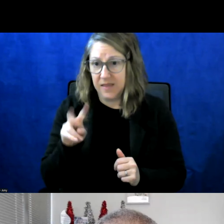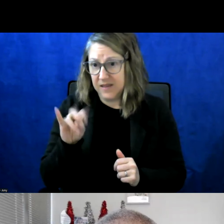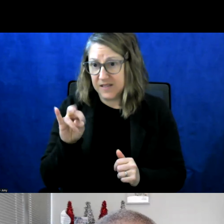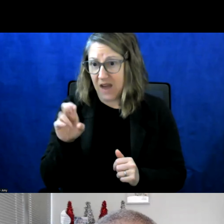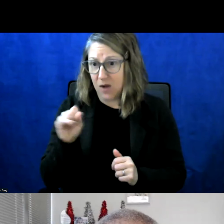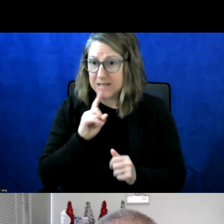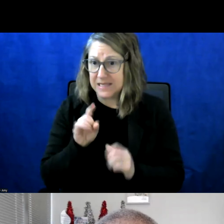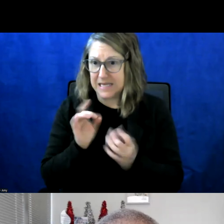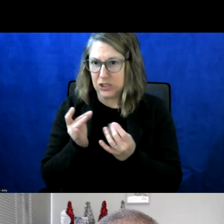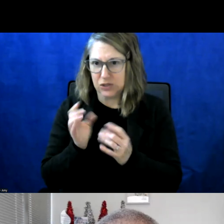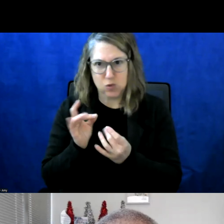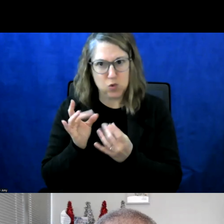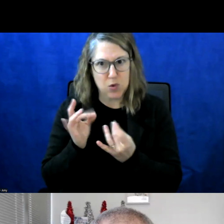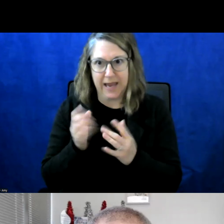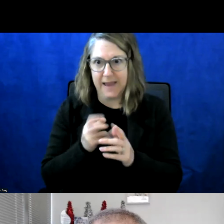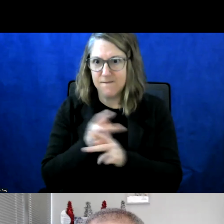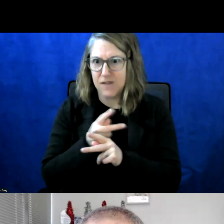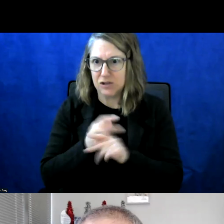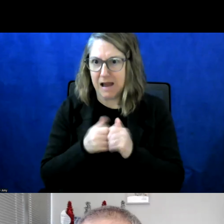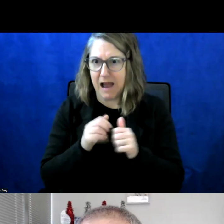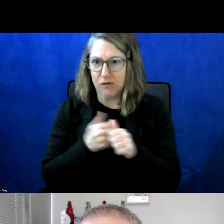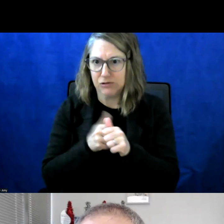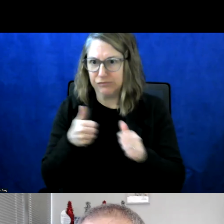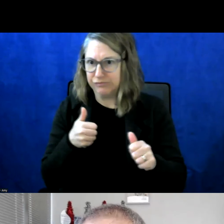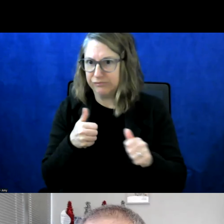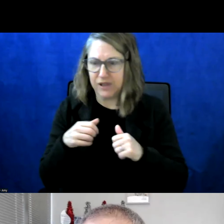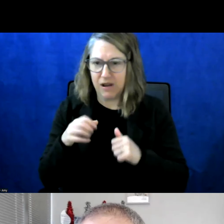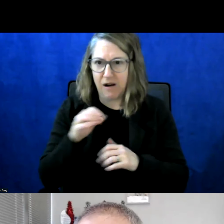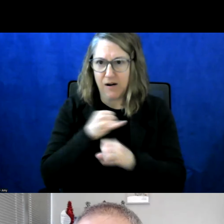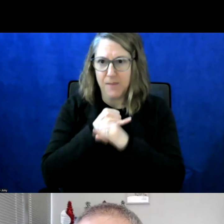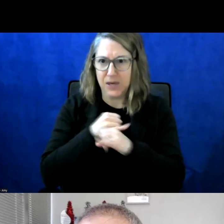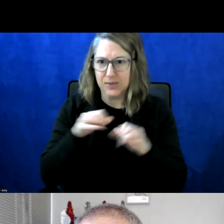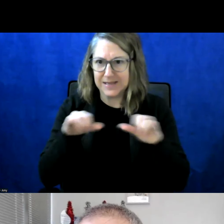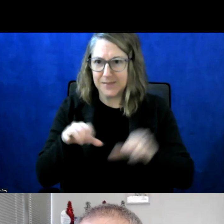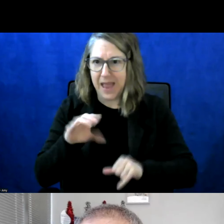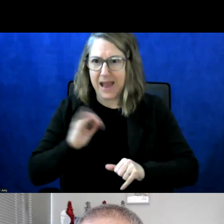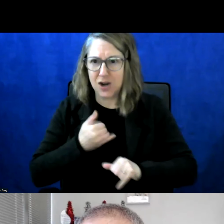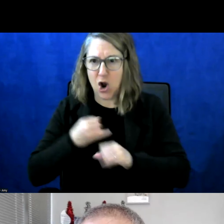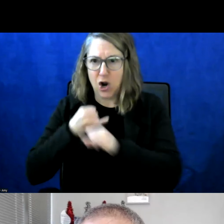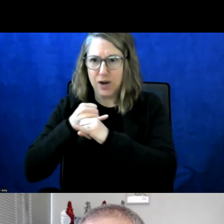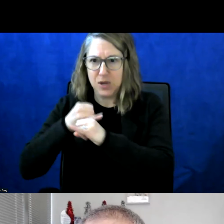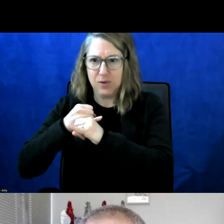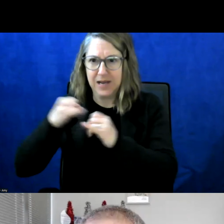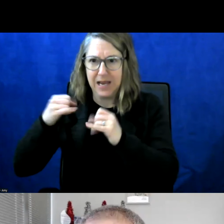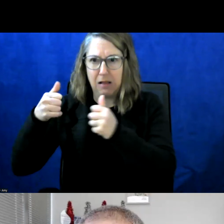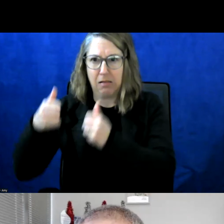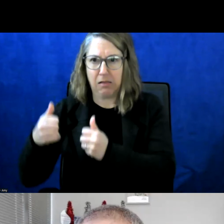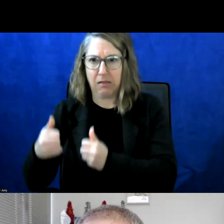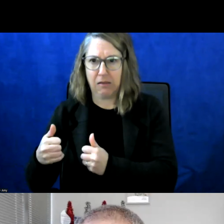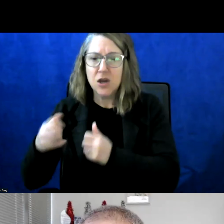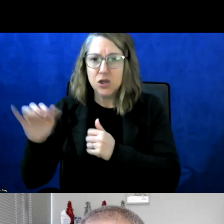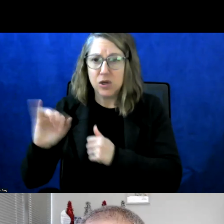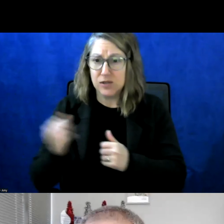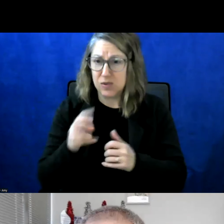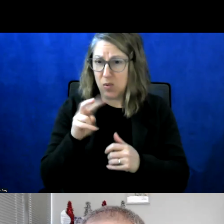It figures out how to evade our immune system, and our immunity wanes. So the combination of those two, the waning of immunity